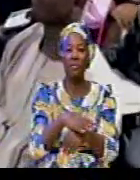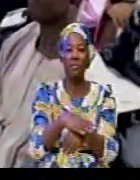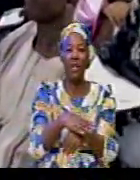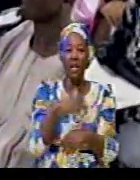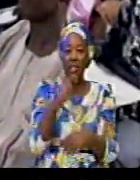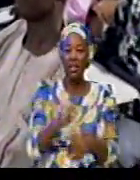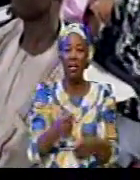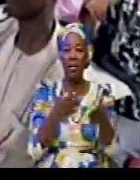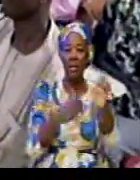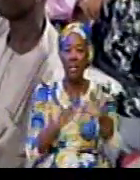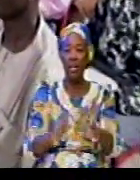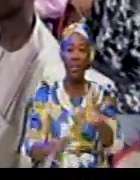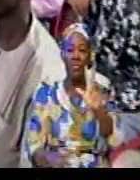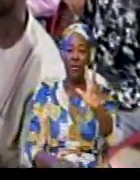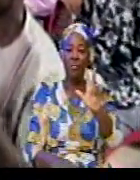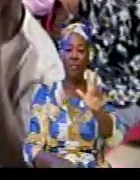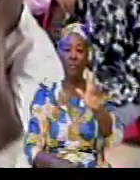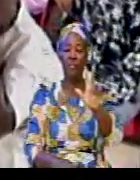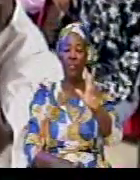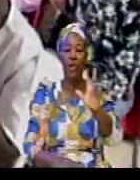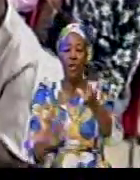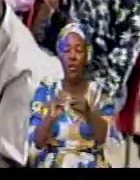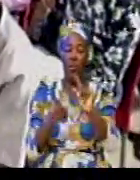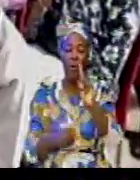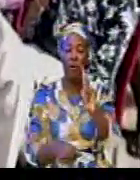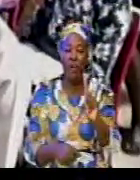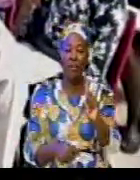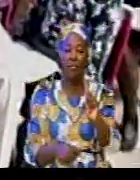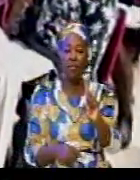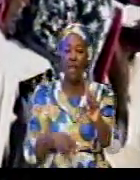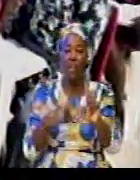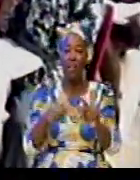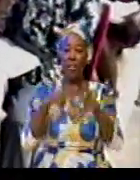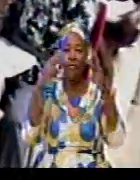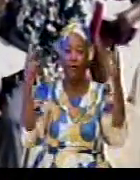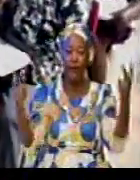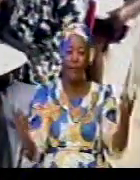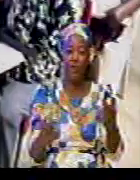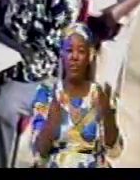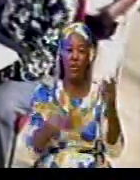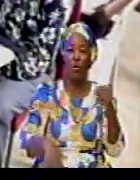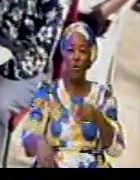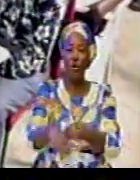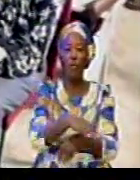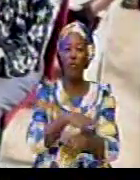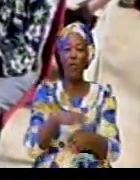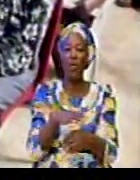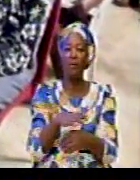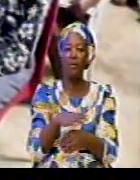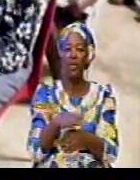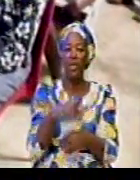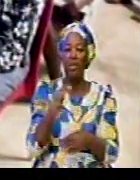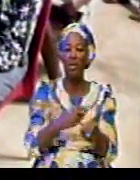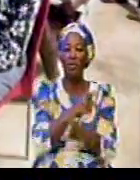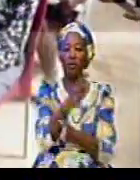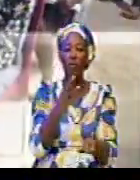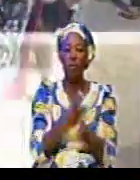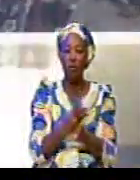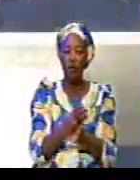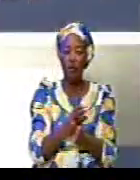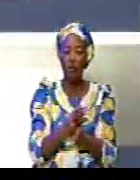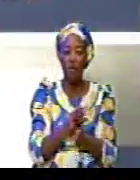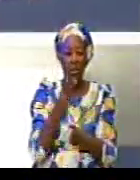transformation and victory over the deadly three. Number one, the